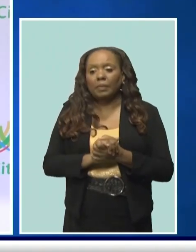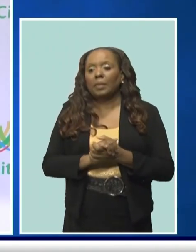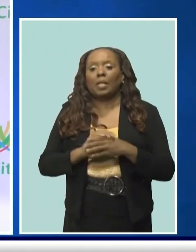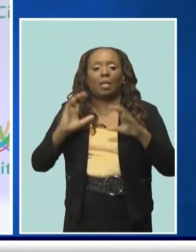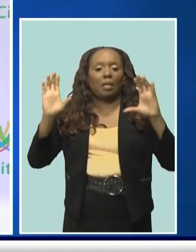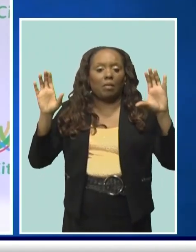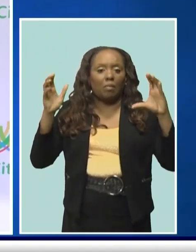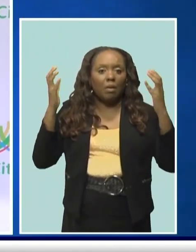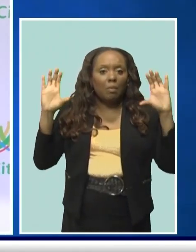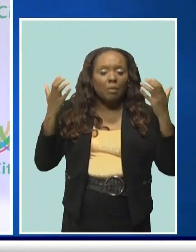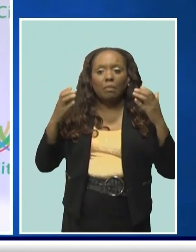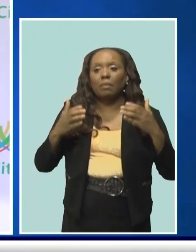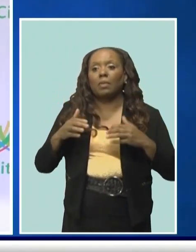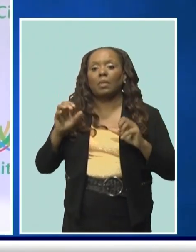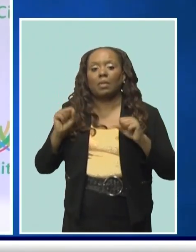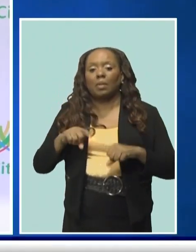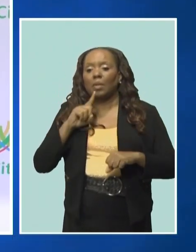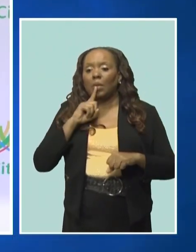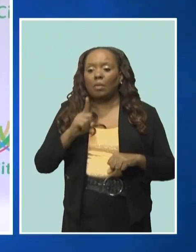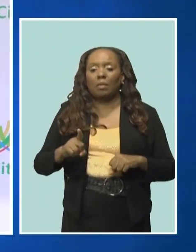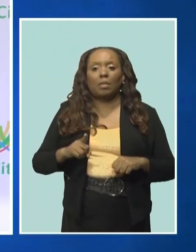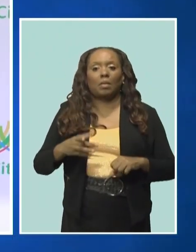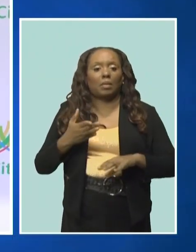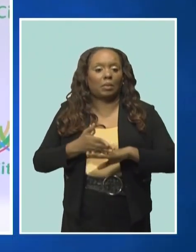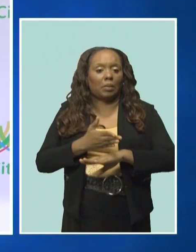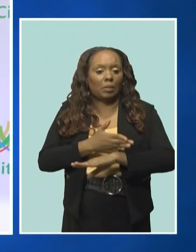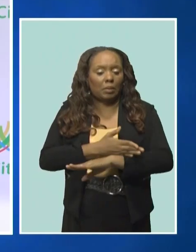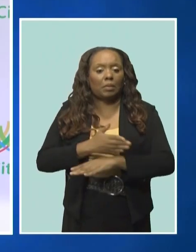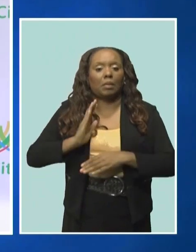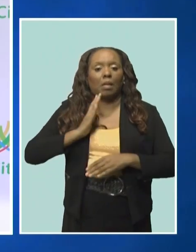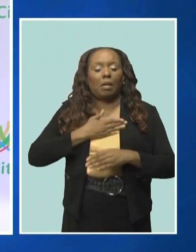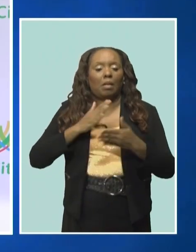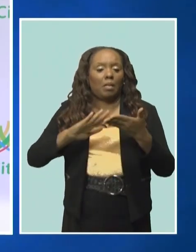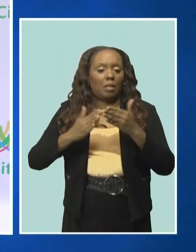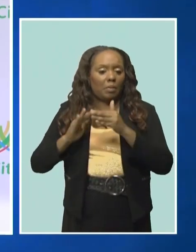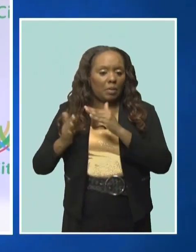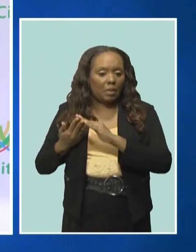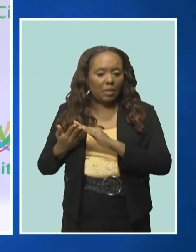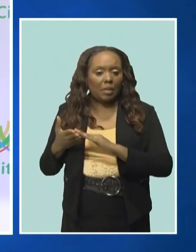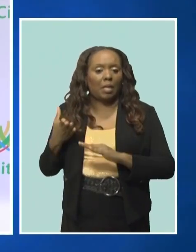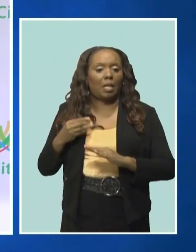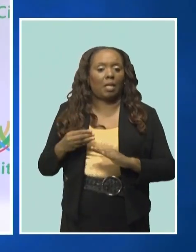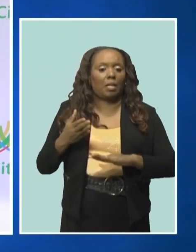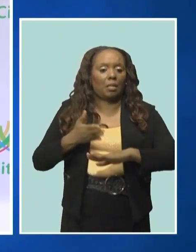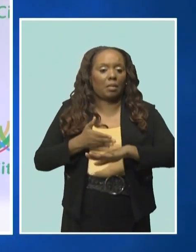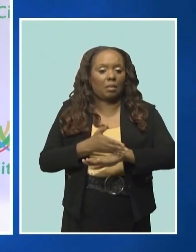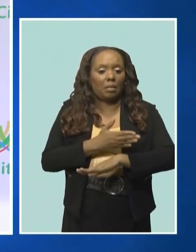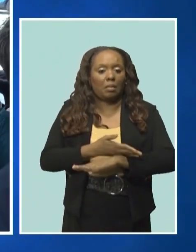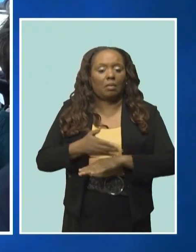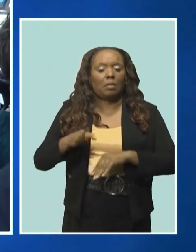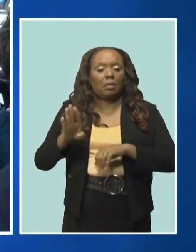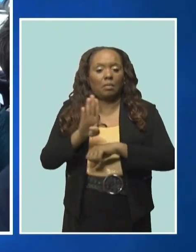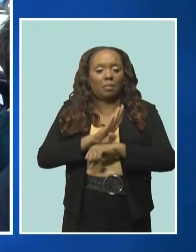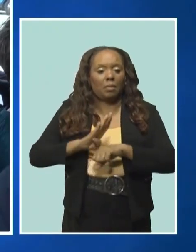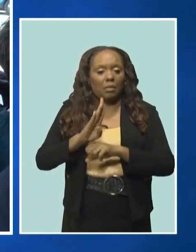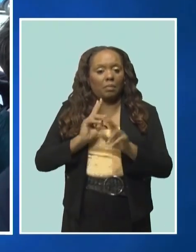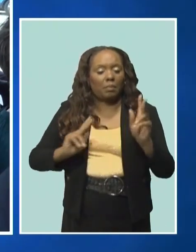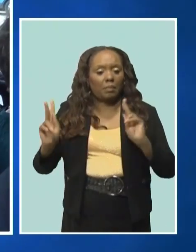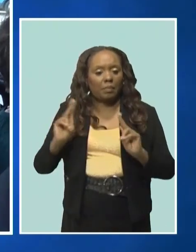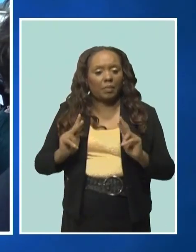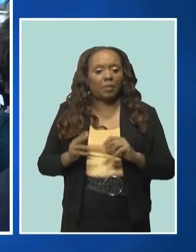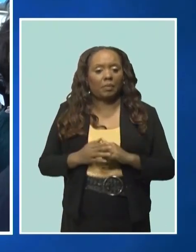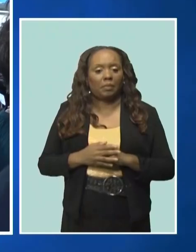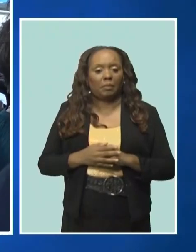Cropover enhance the very fabric of our communities and, by extension, the lives of our Bajan people. This,